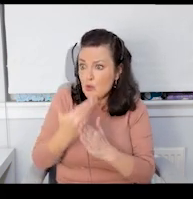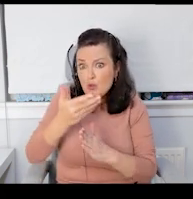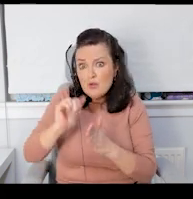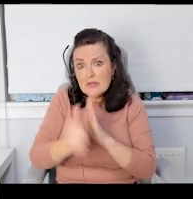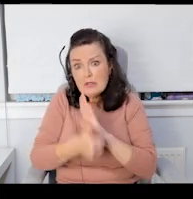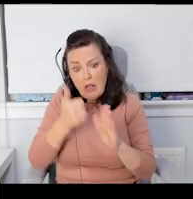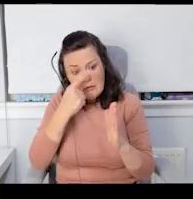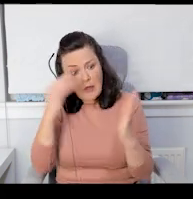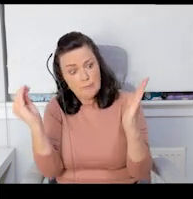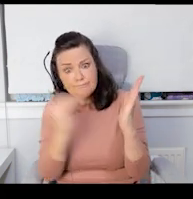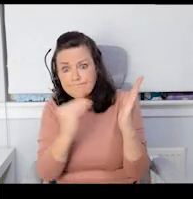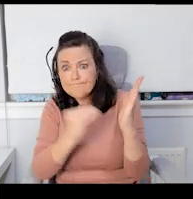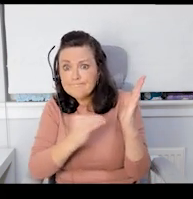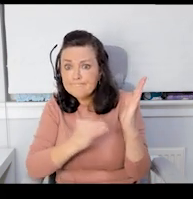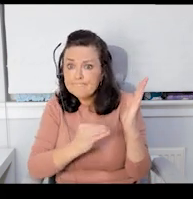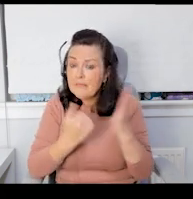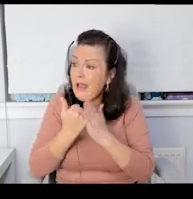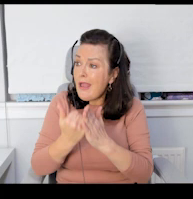applications.